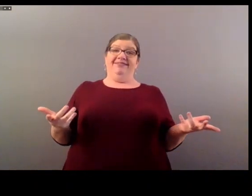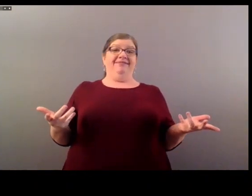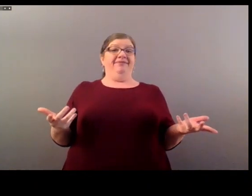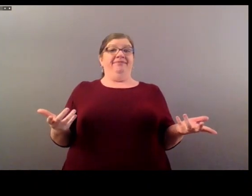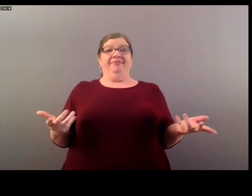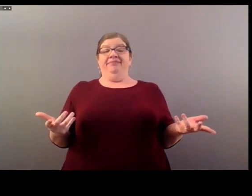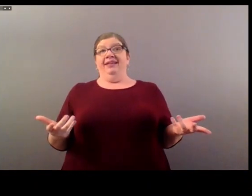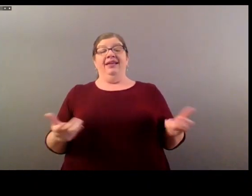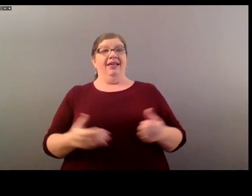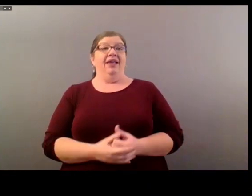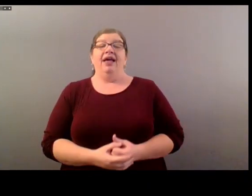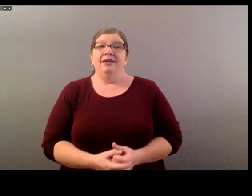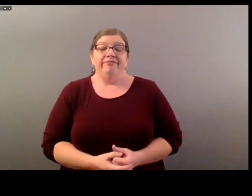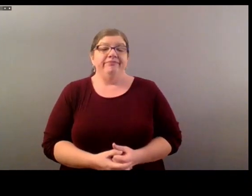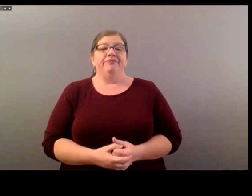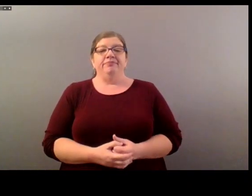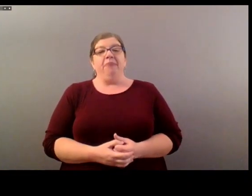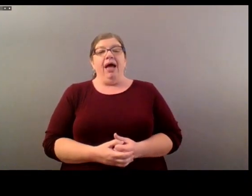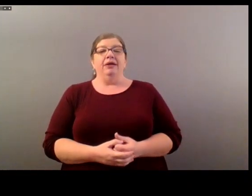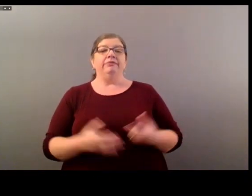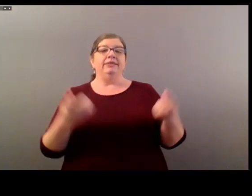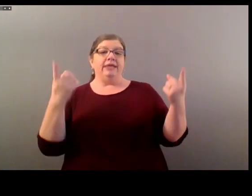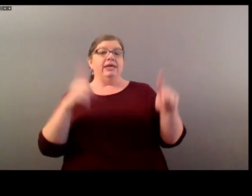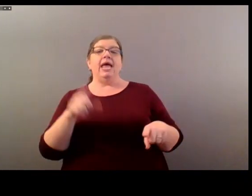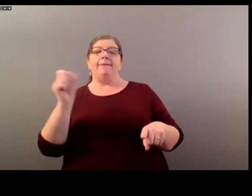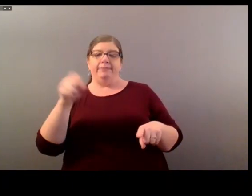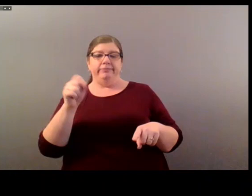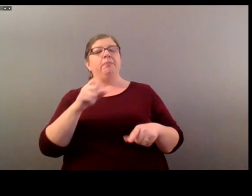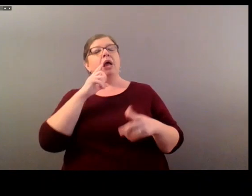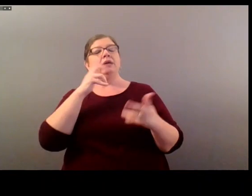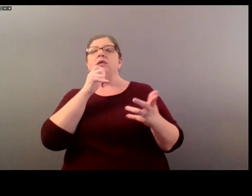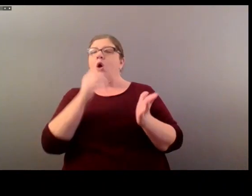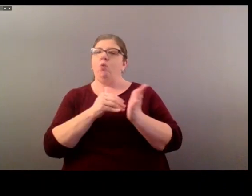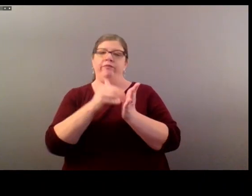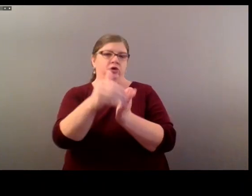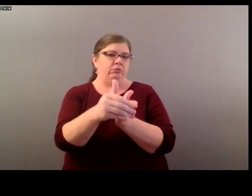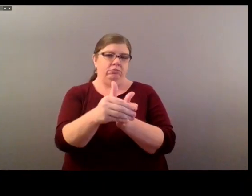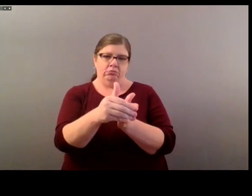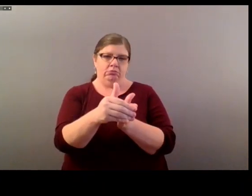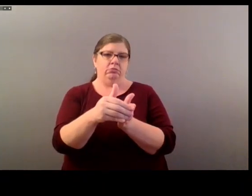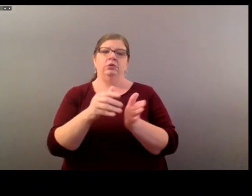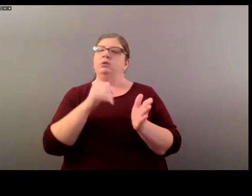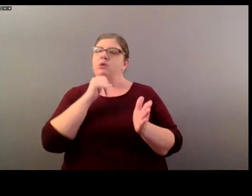but it's very unusual for that to occur.